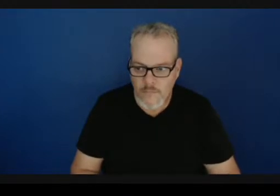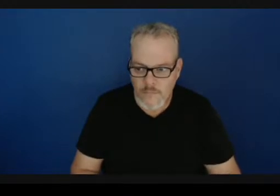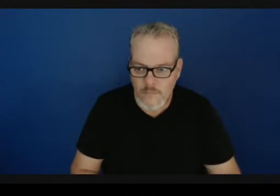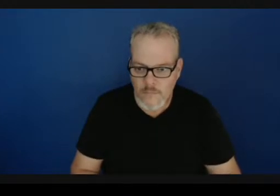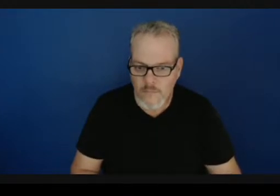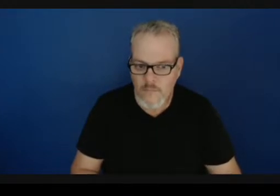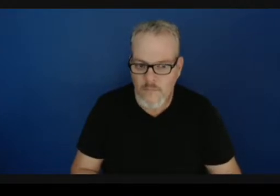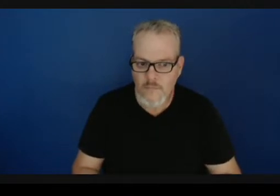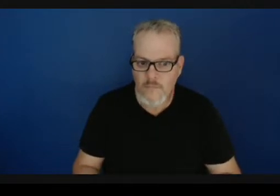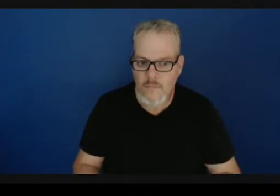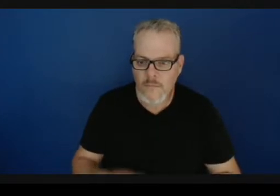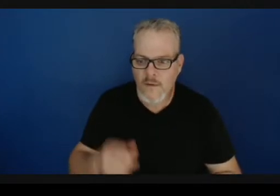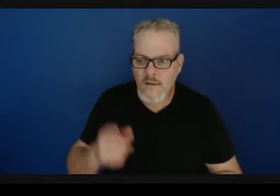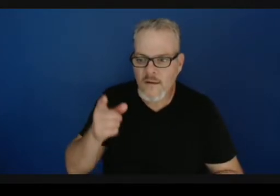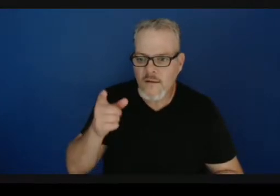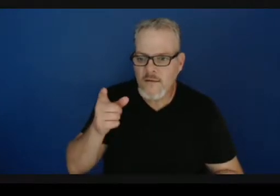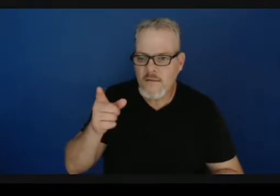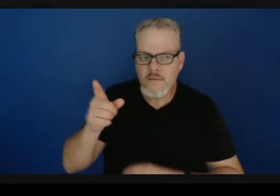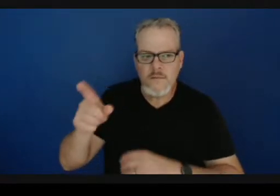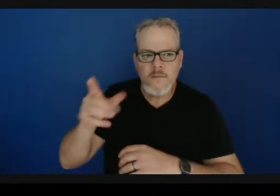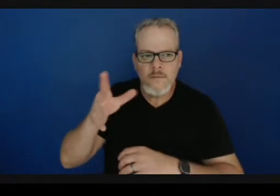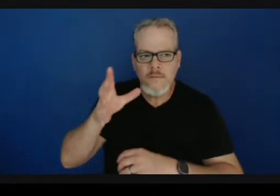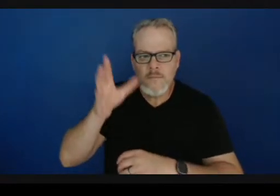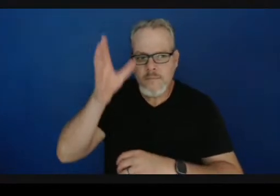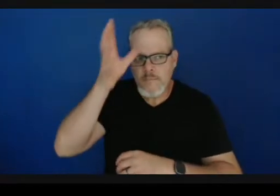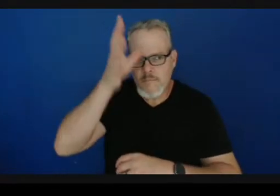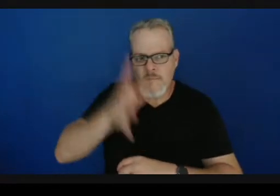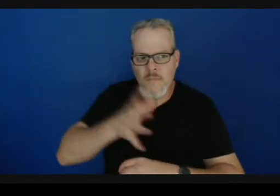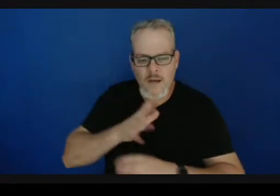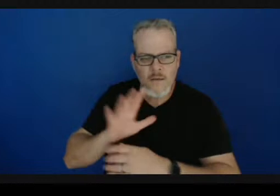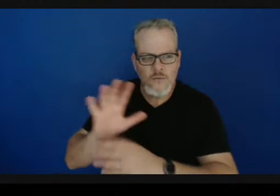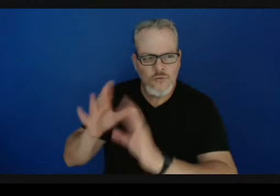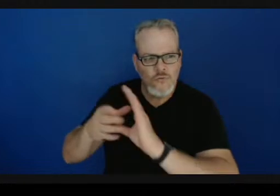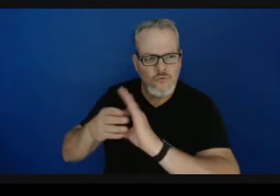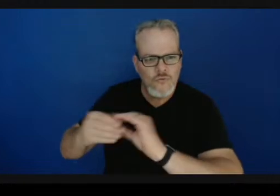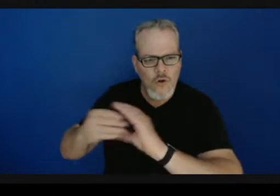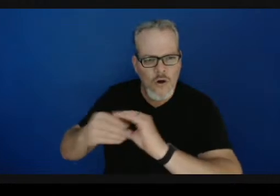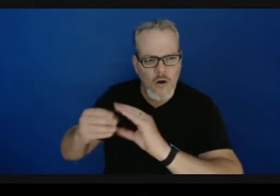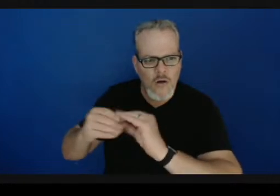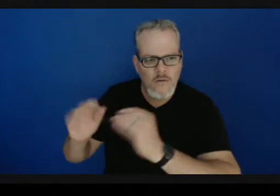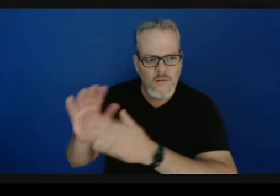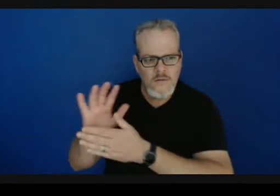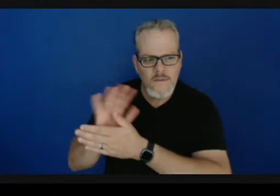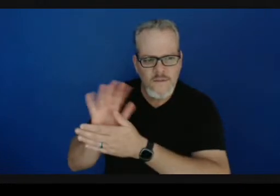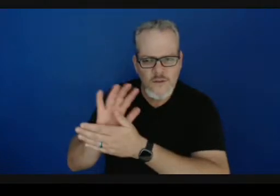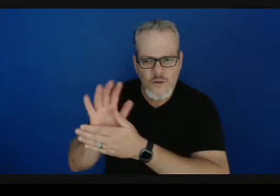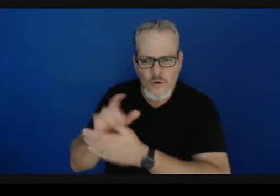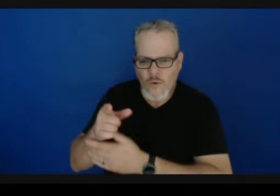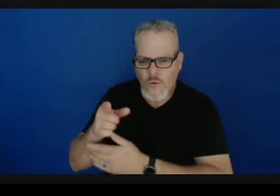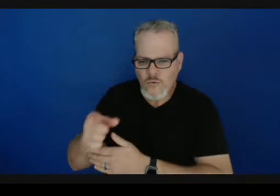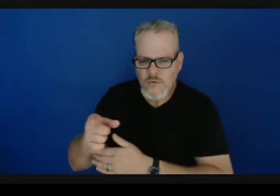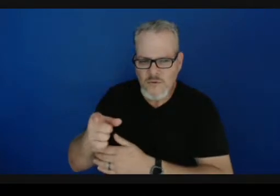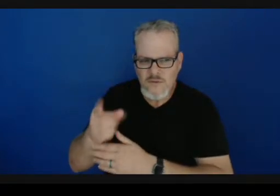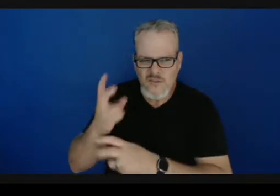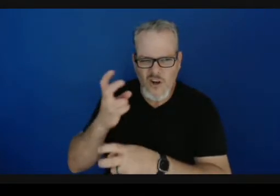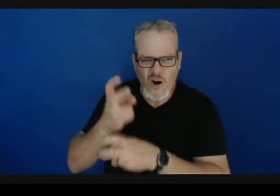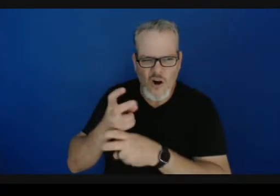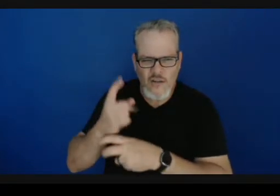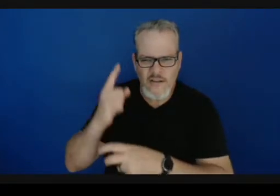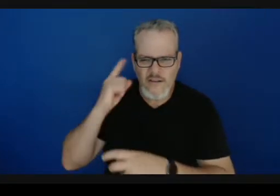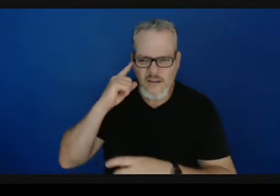and this is to the northeast to the left. And the fissure then cut from that southwestern part. Right here, you can